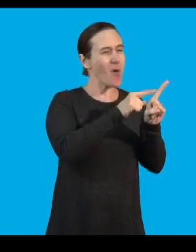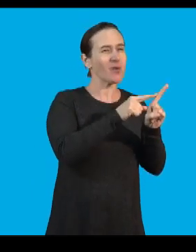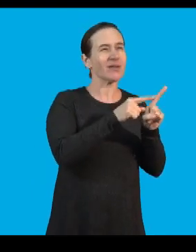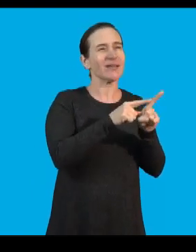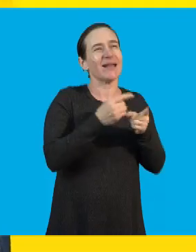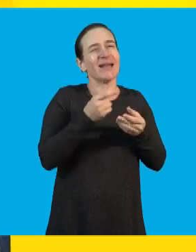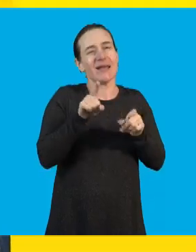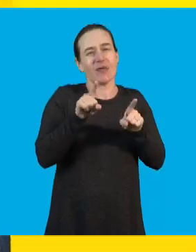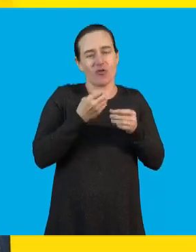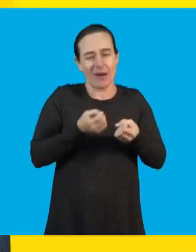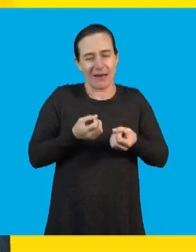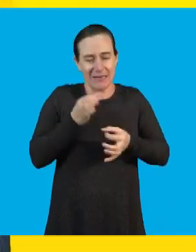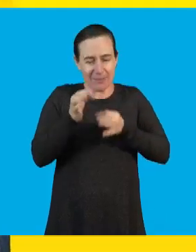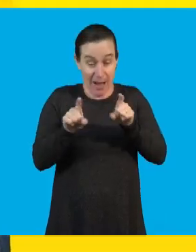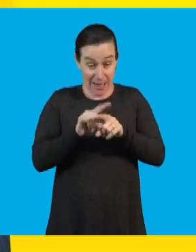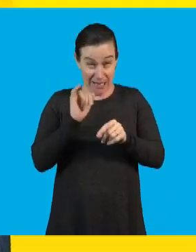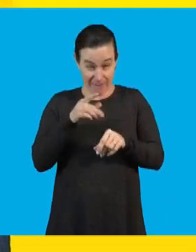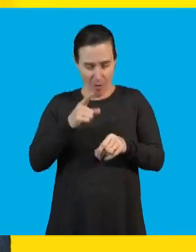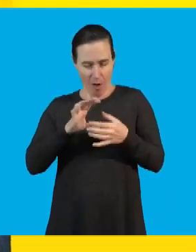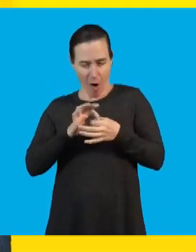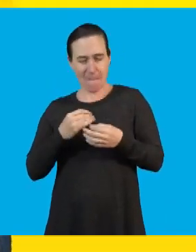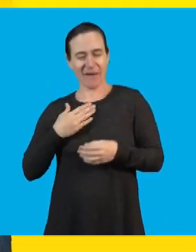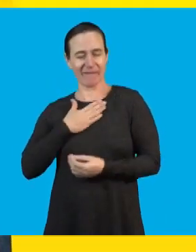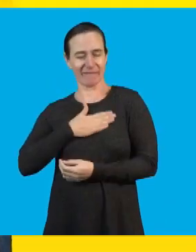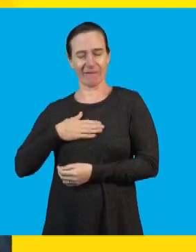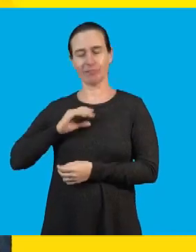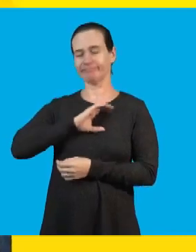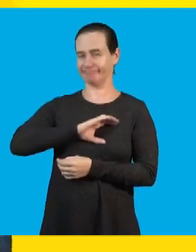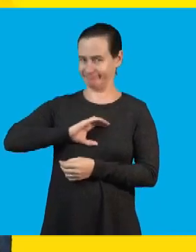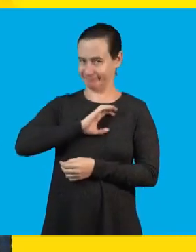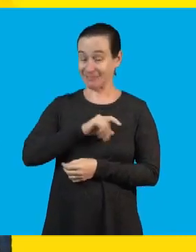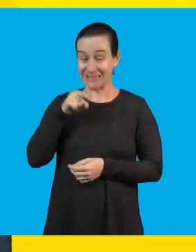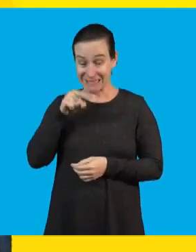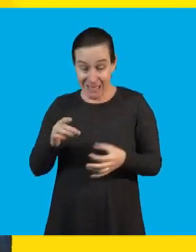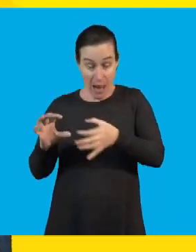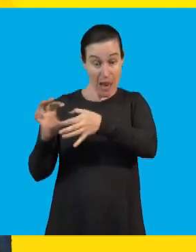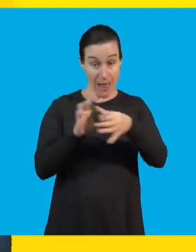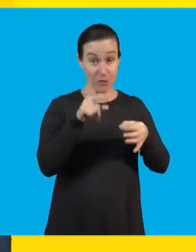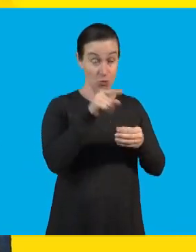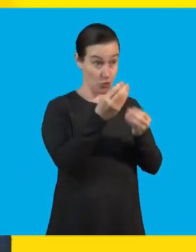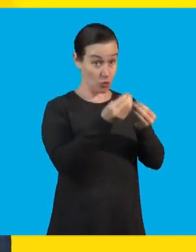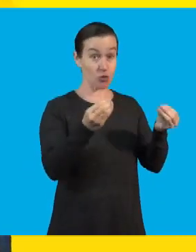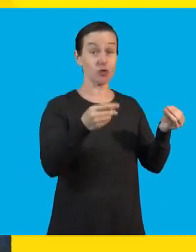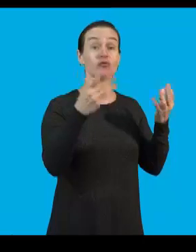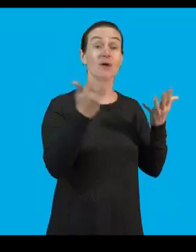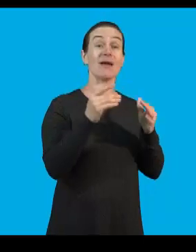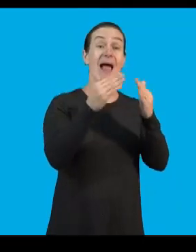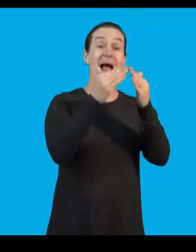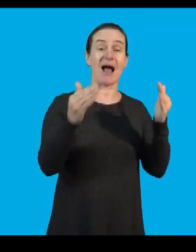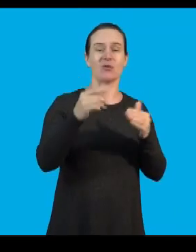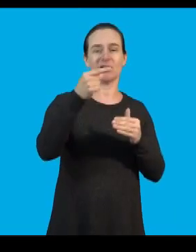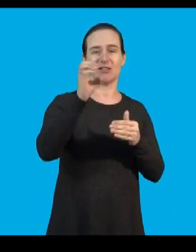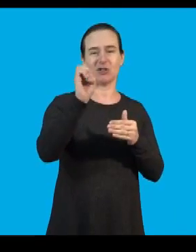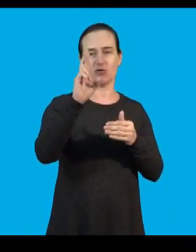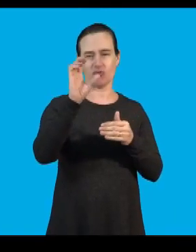there's something comfortable about being at home, all right? And this is linked to the children of House Jerome,